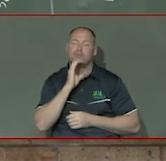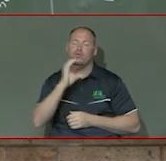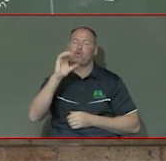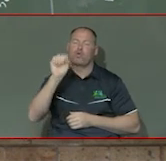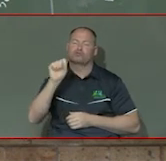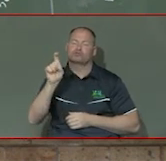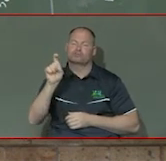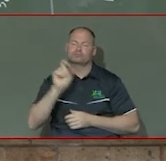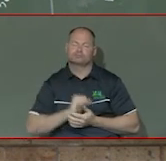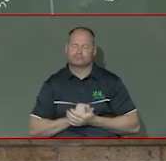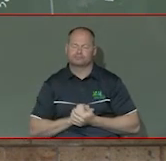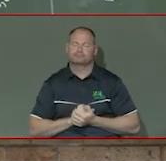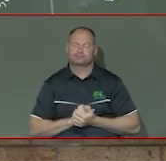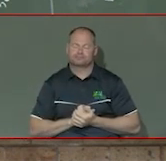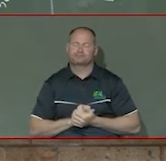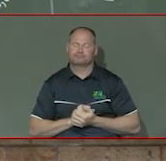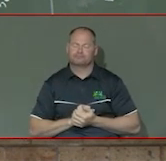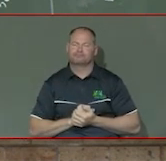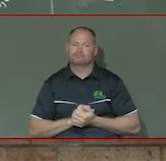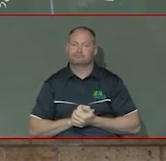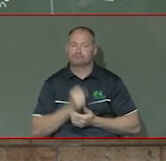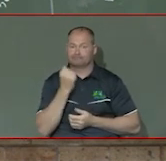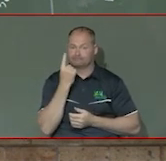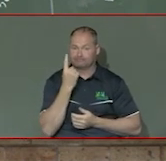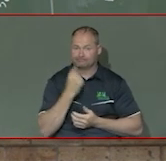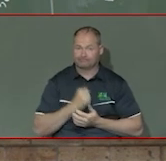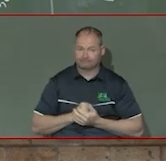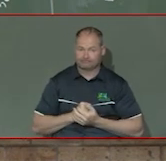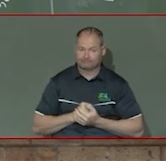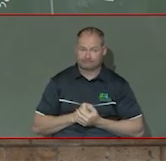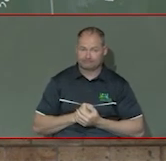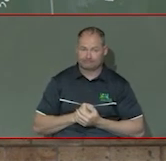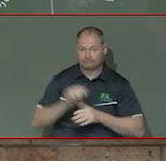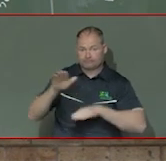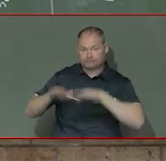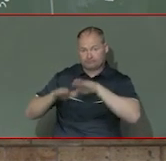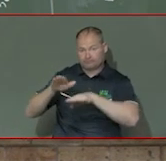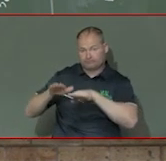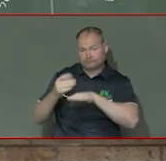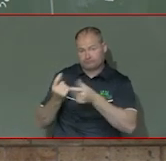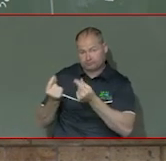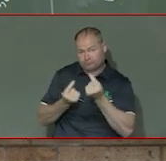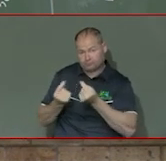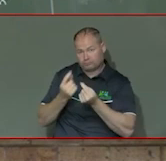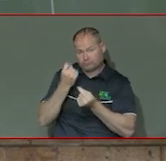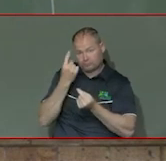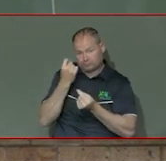correct? Does it make sense? Right. Now,